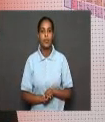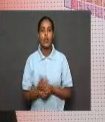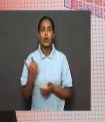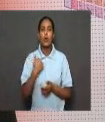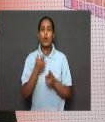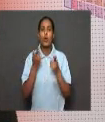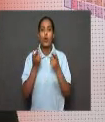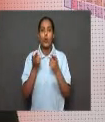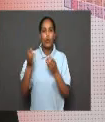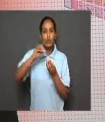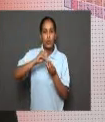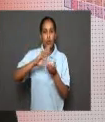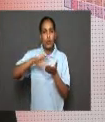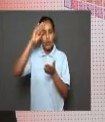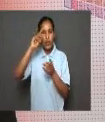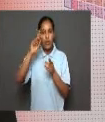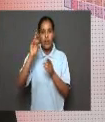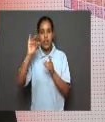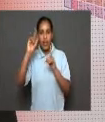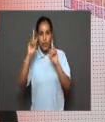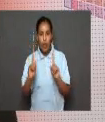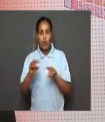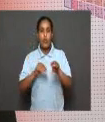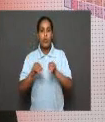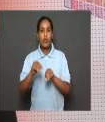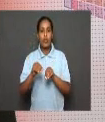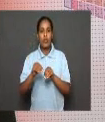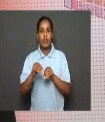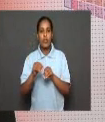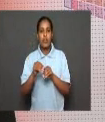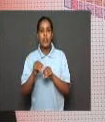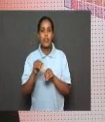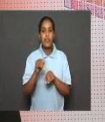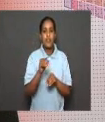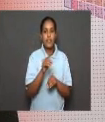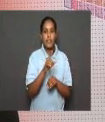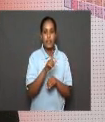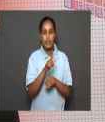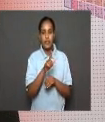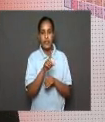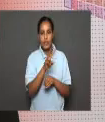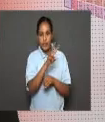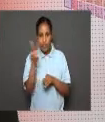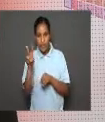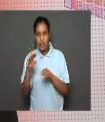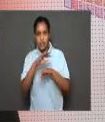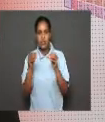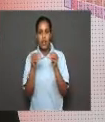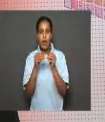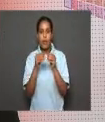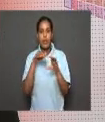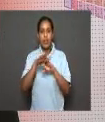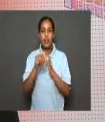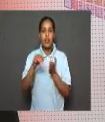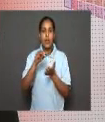We also learned that dipole moment is a vector sum of the bond moment in a